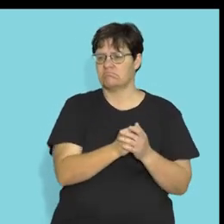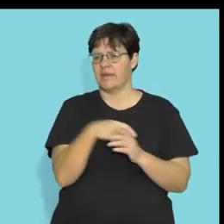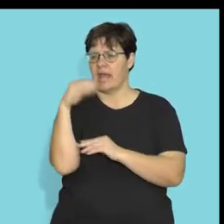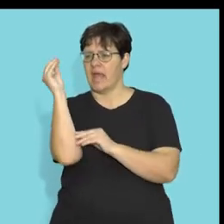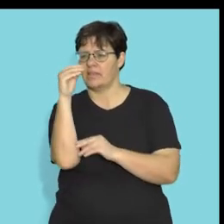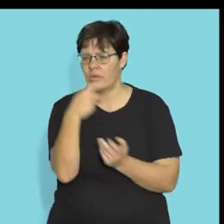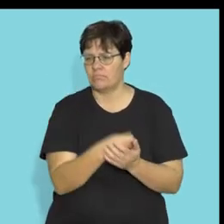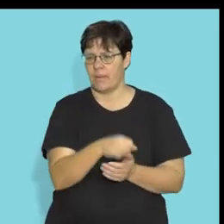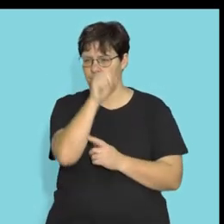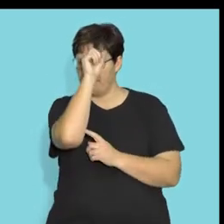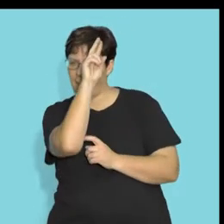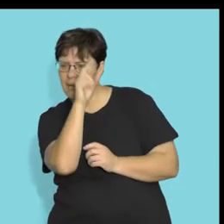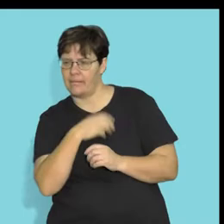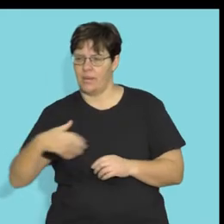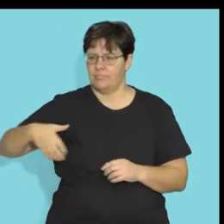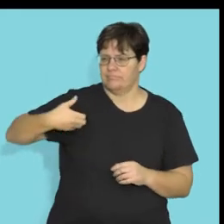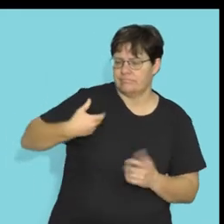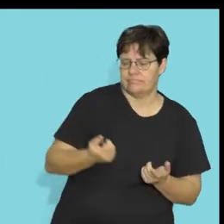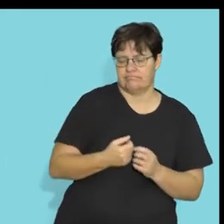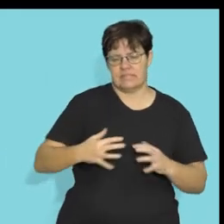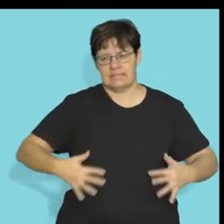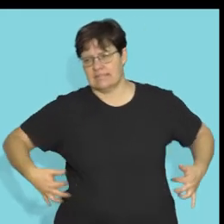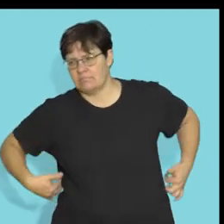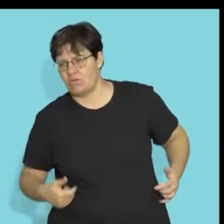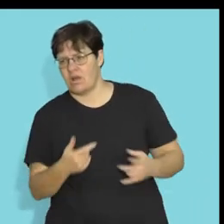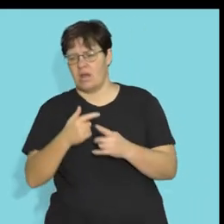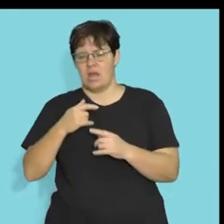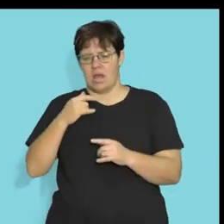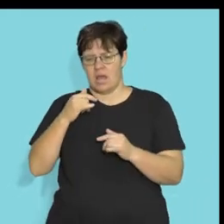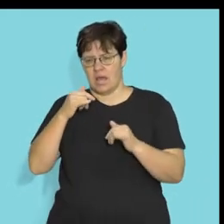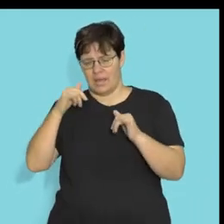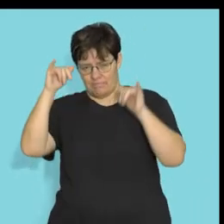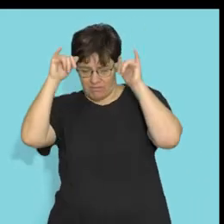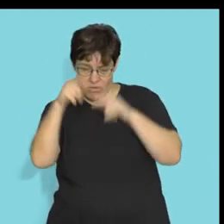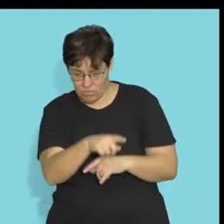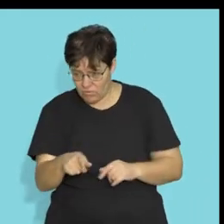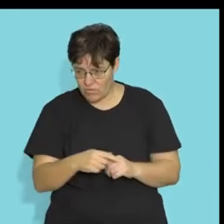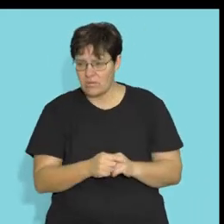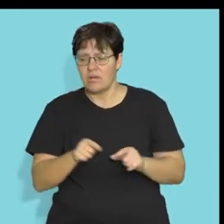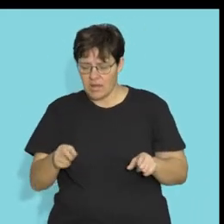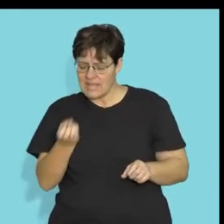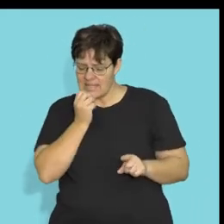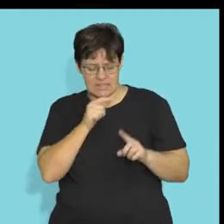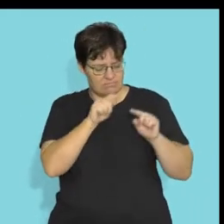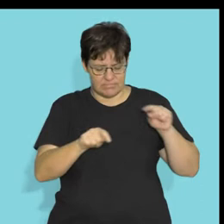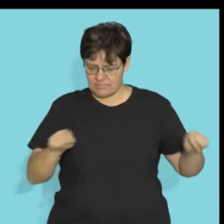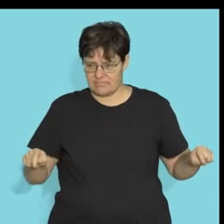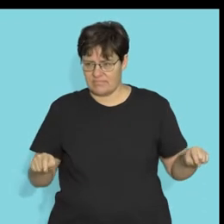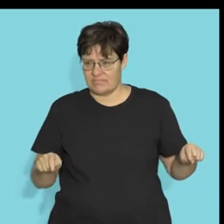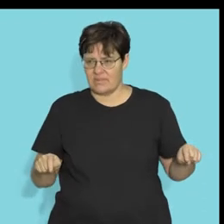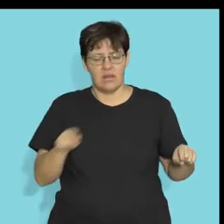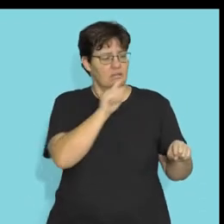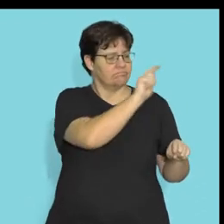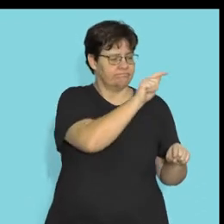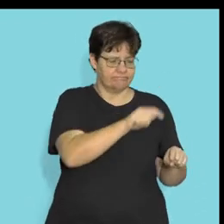variety of consumers consuming the products from a single producer. Likewise, we see that the grass here is consumed by